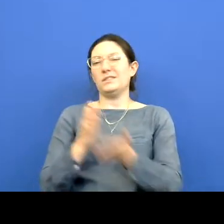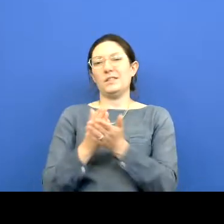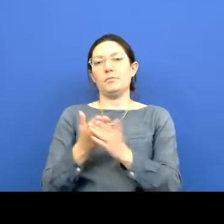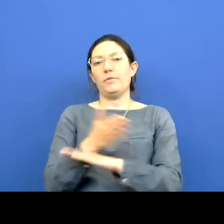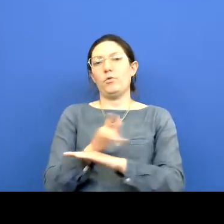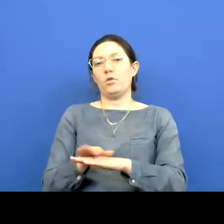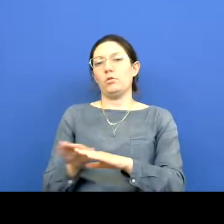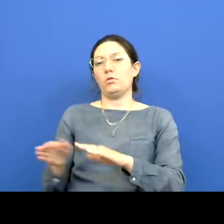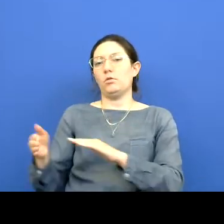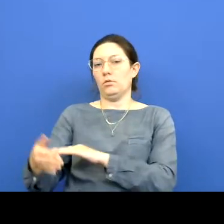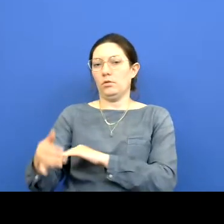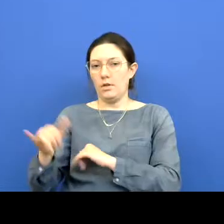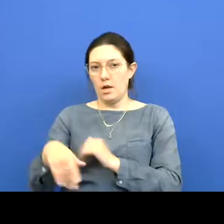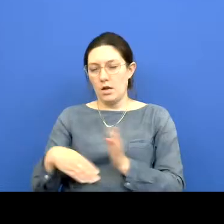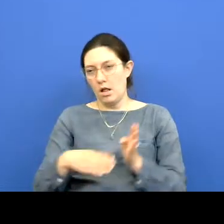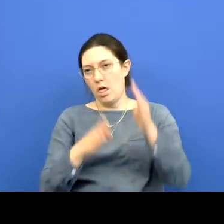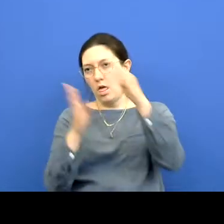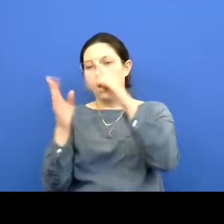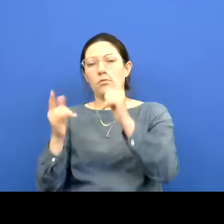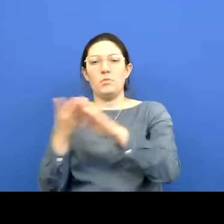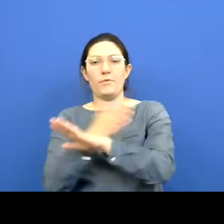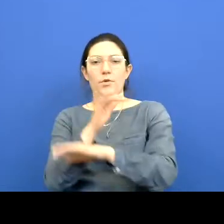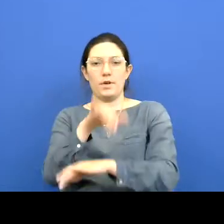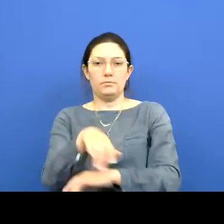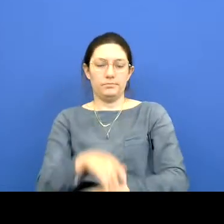Whereas we normally wouldn't want,